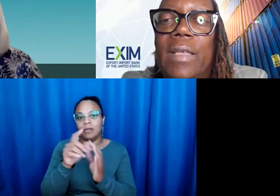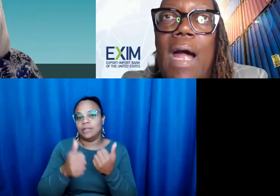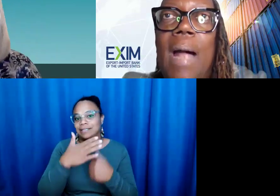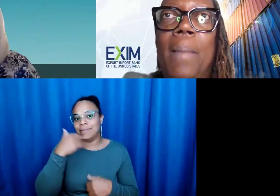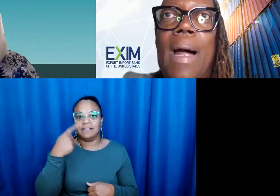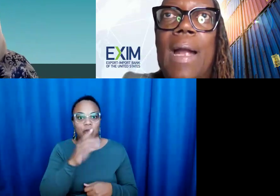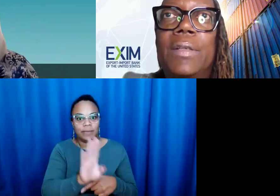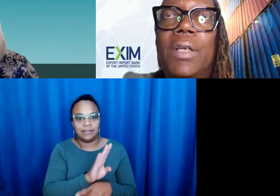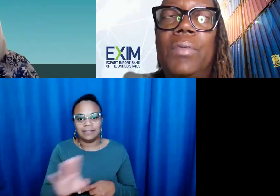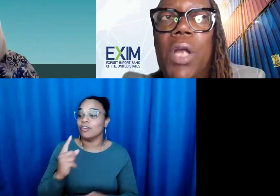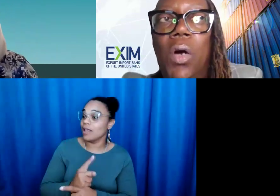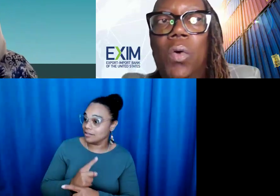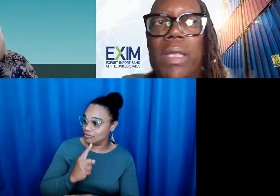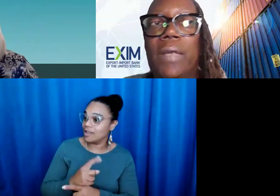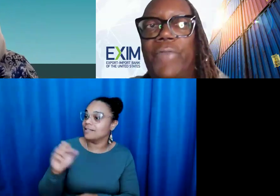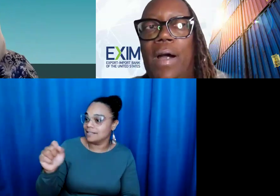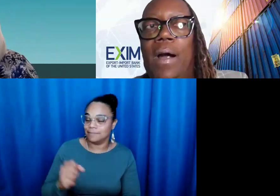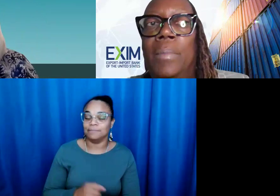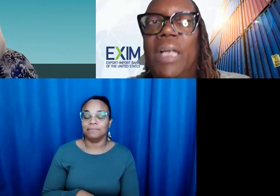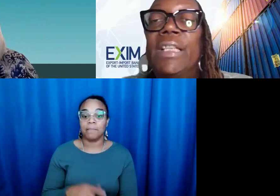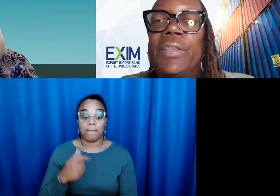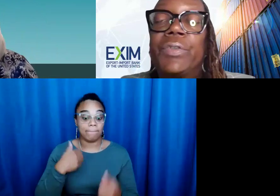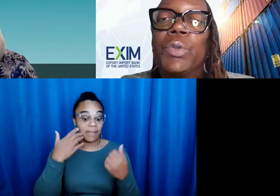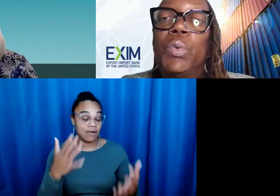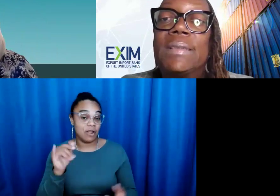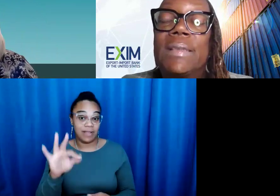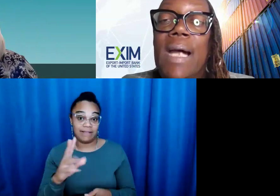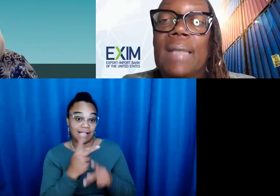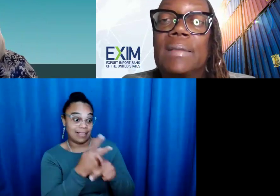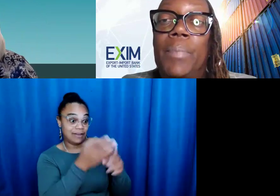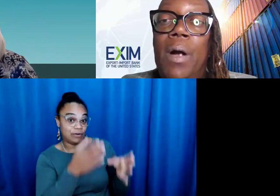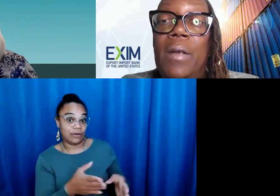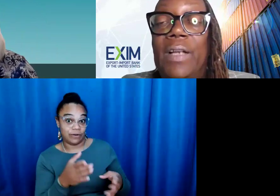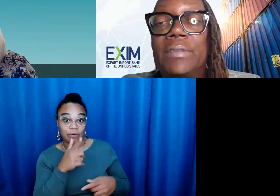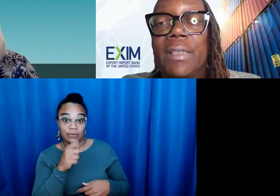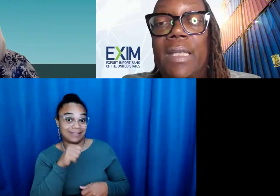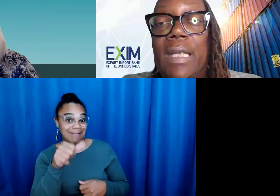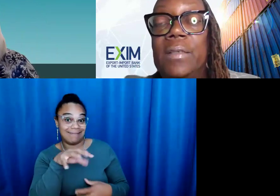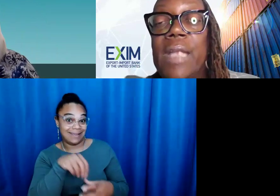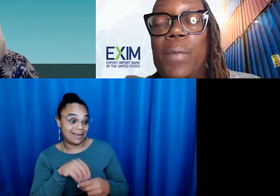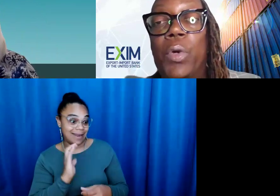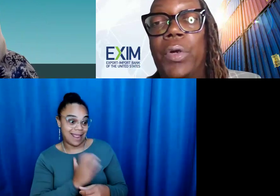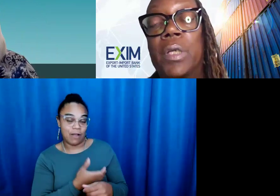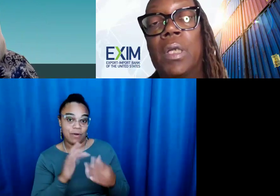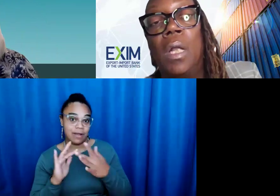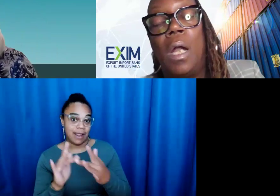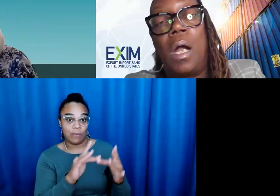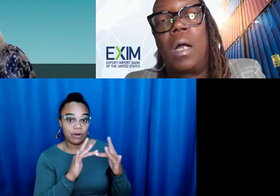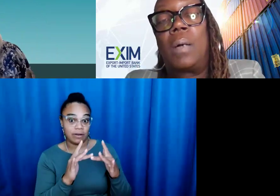correct. Now, I don't know if a lender who is not part of our delegated